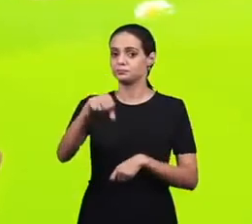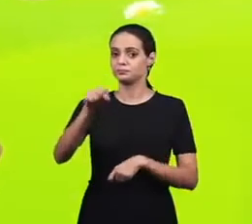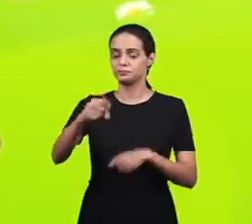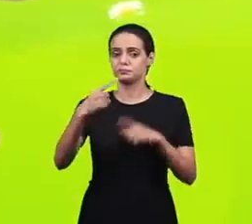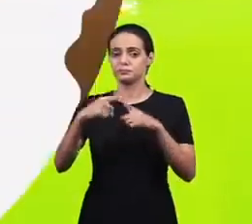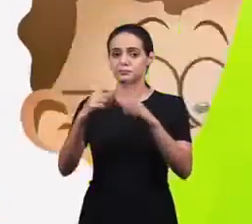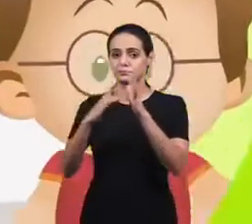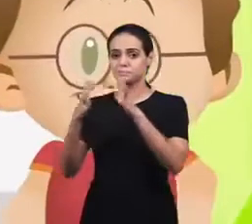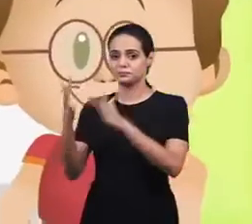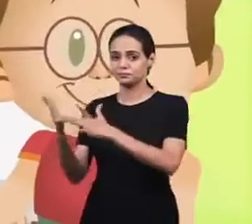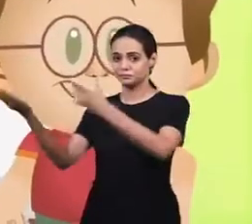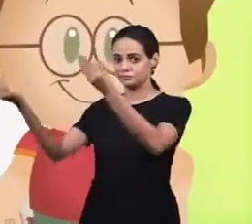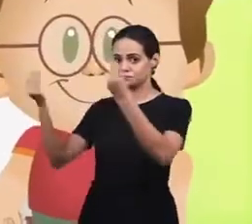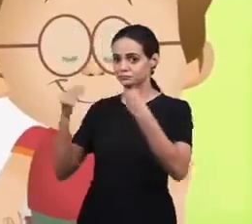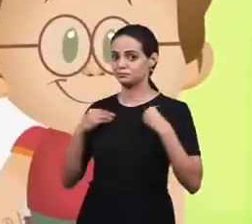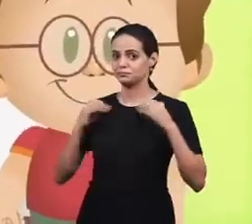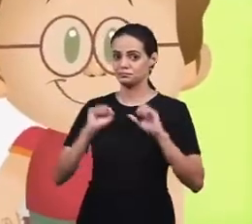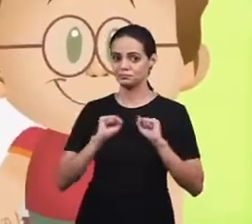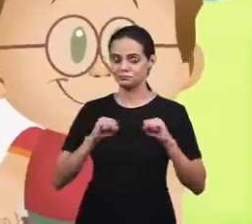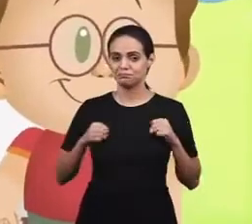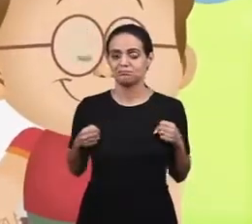through He who strengthens me.